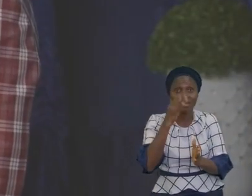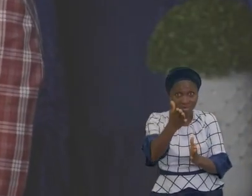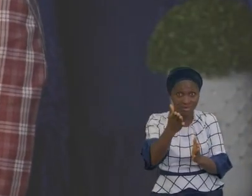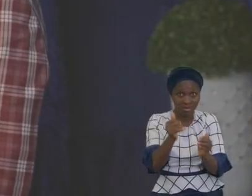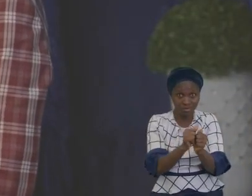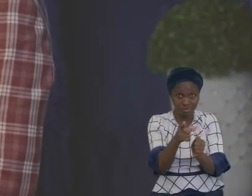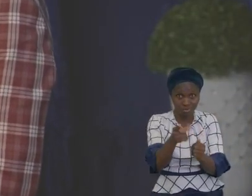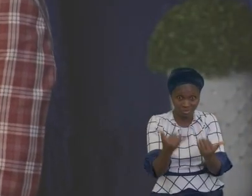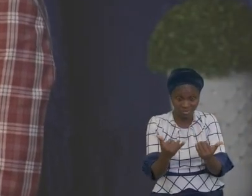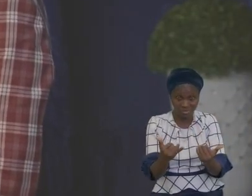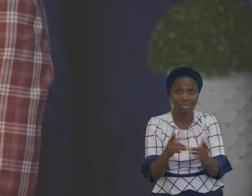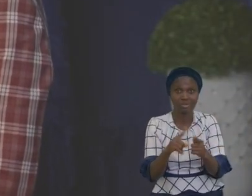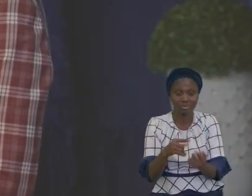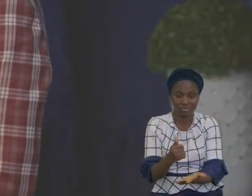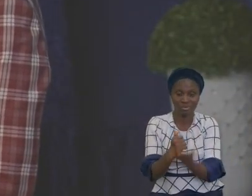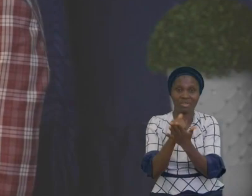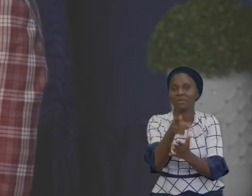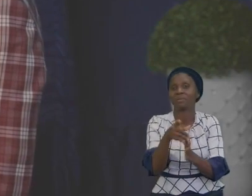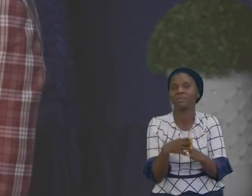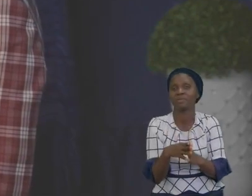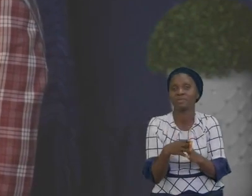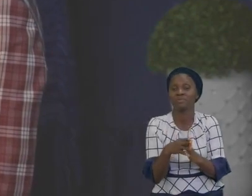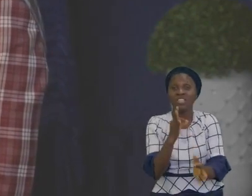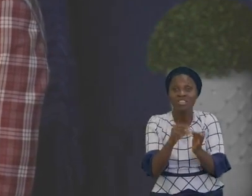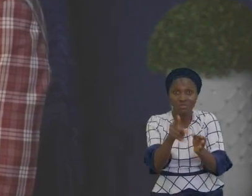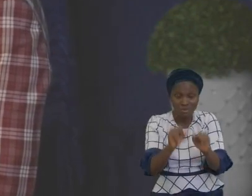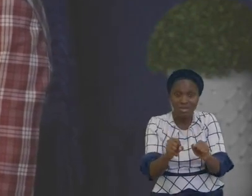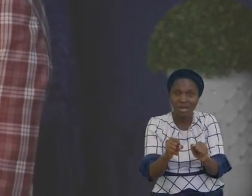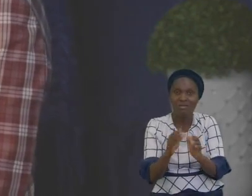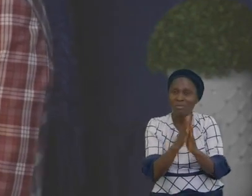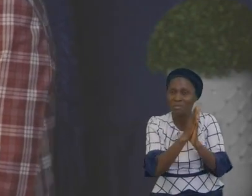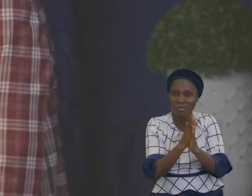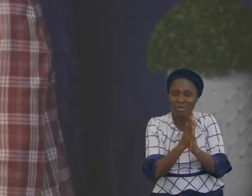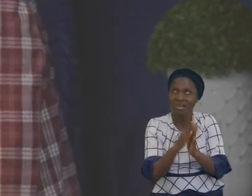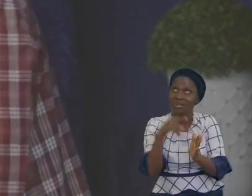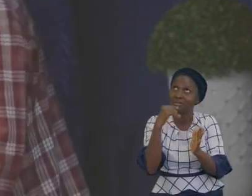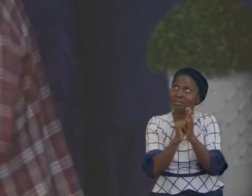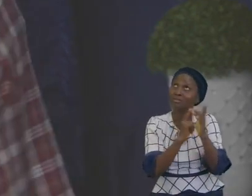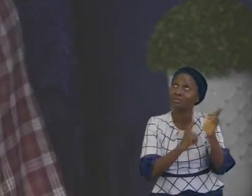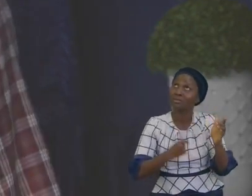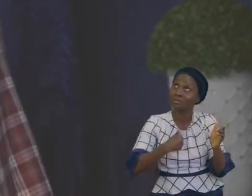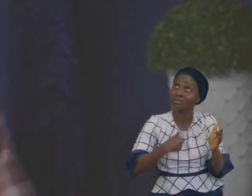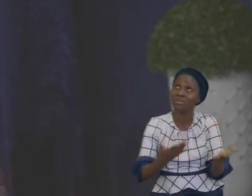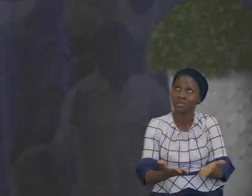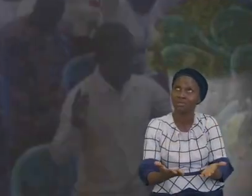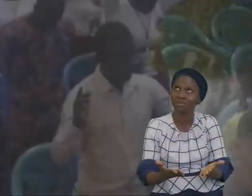am, with a great, passionate, fiery desire,